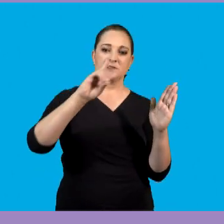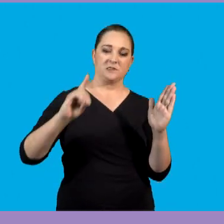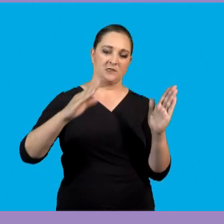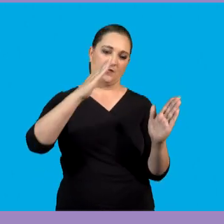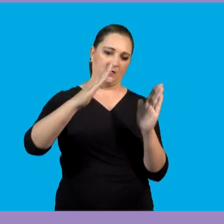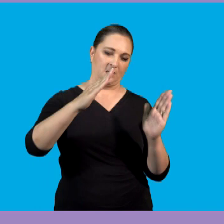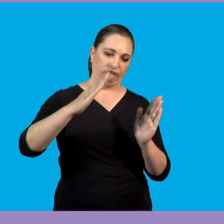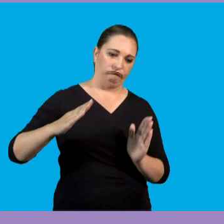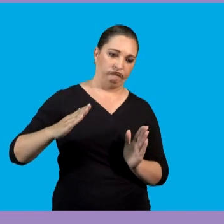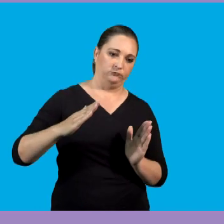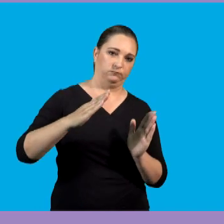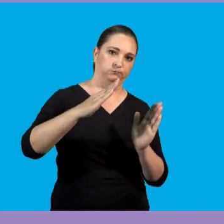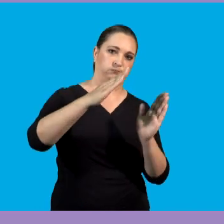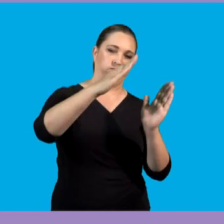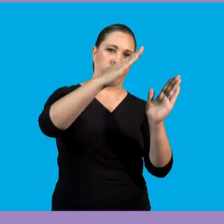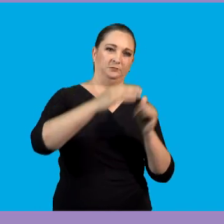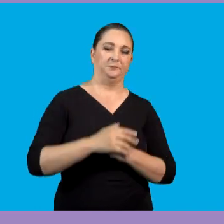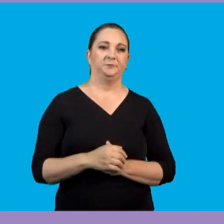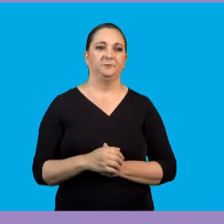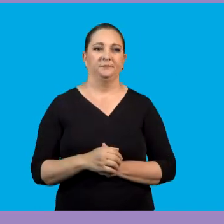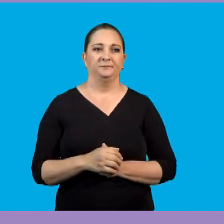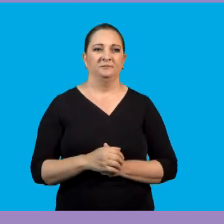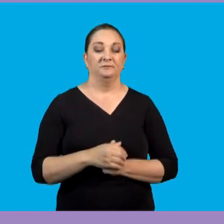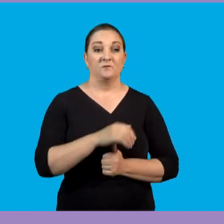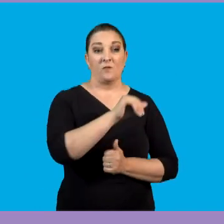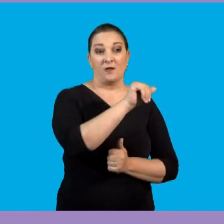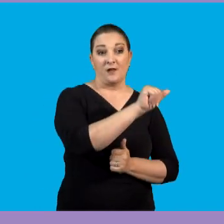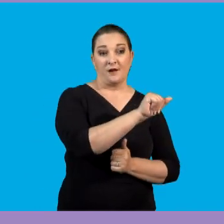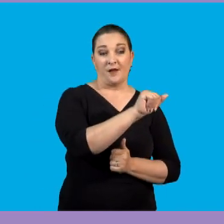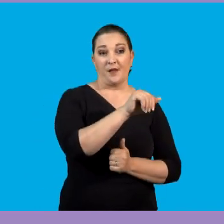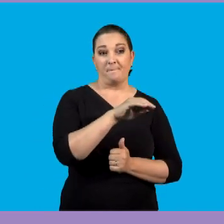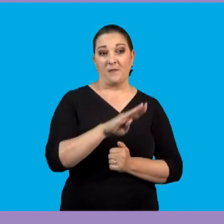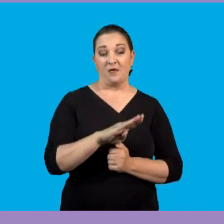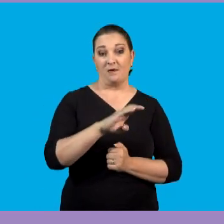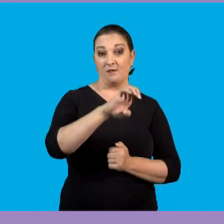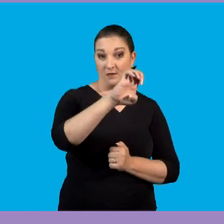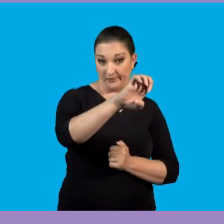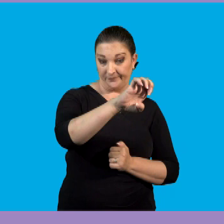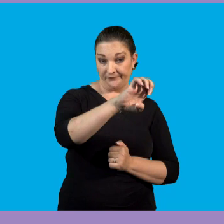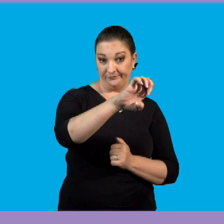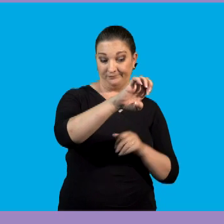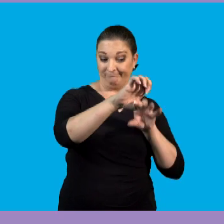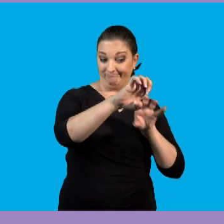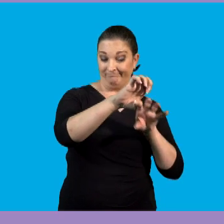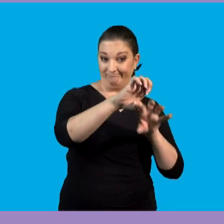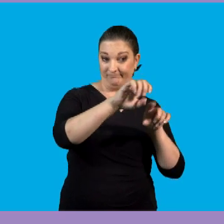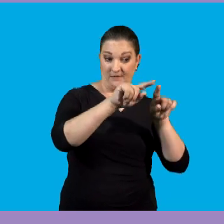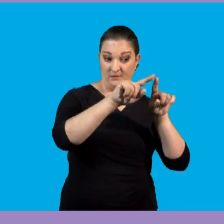conclusion can we make? We can make the conclusion that ABE, or triangle ABE,